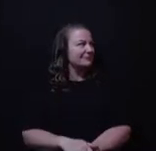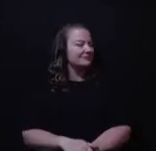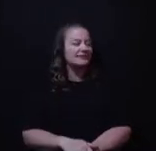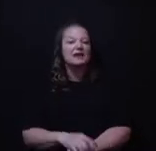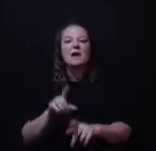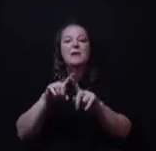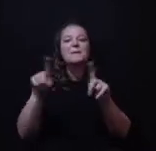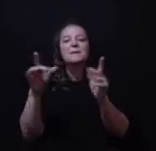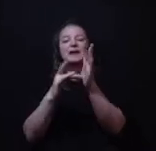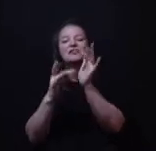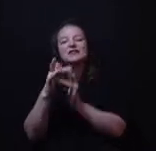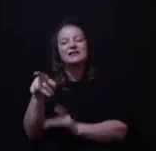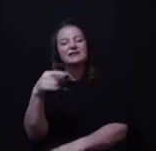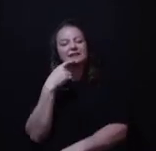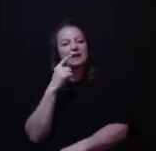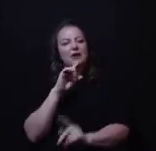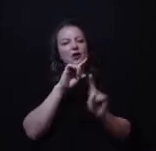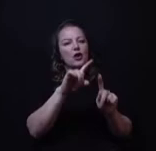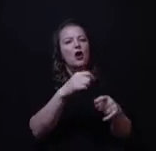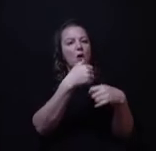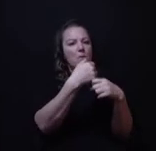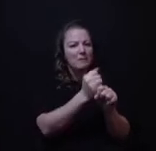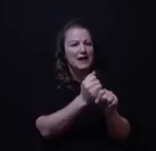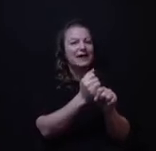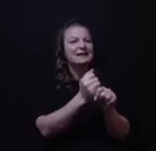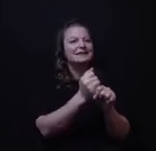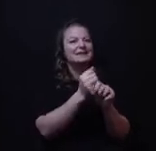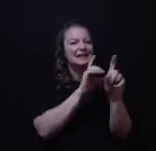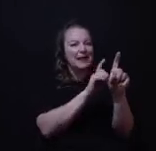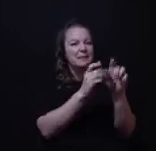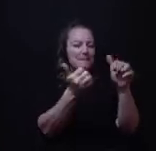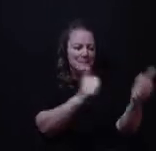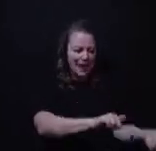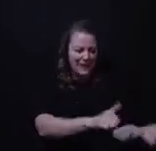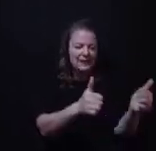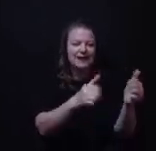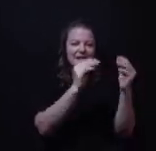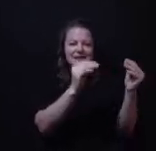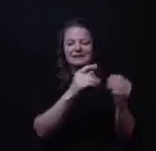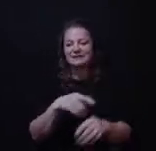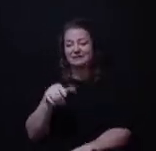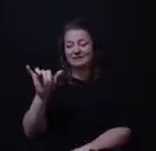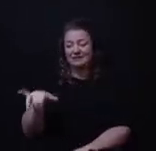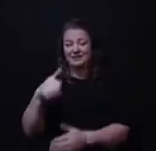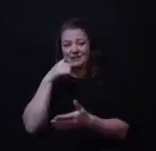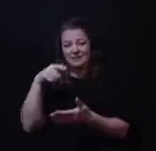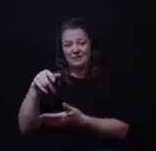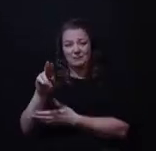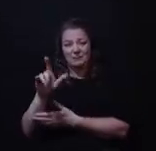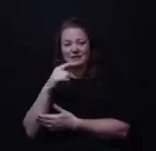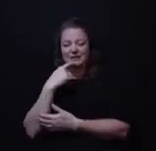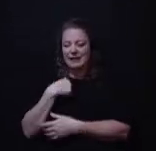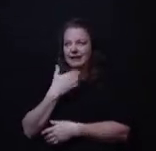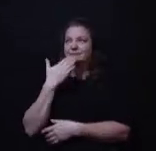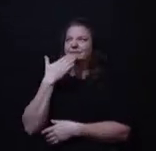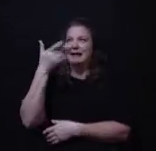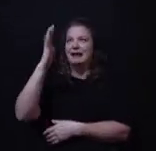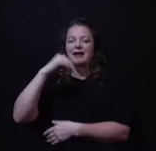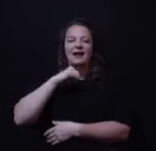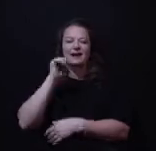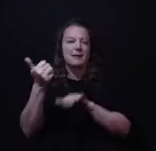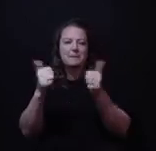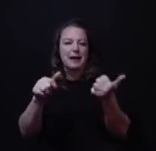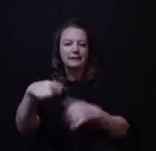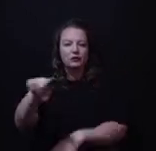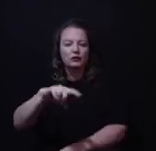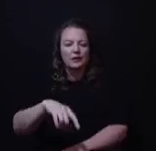But Jesus said, go make disciples, baptize, teach. I thank God I didn't baptize any of y'all. They were having some